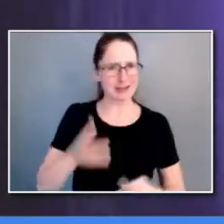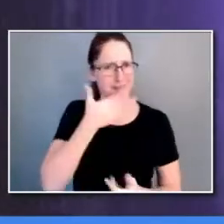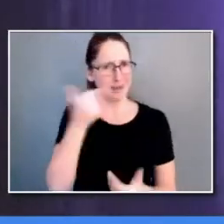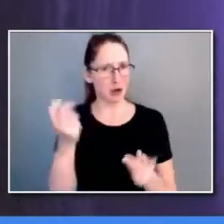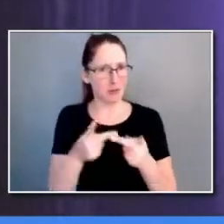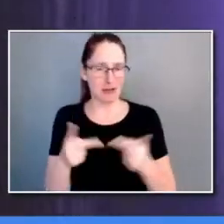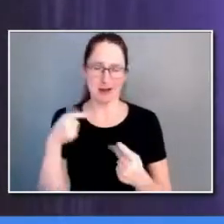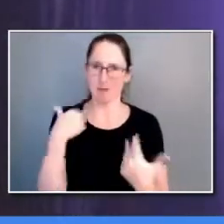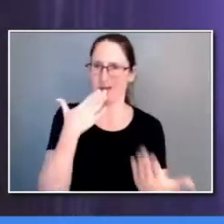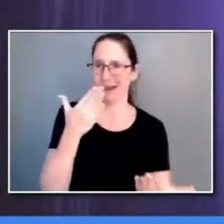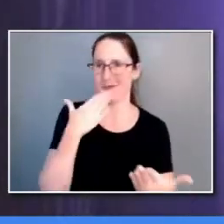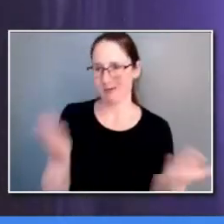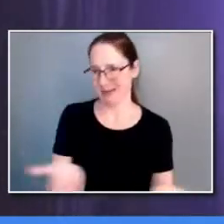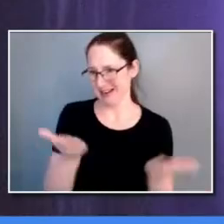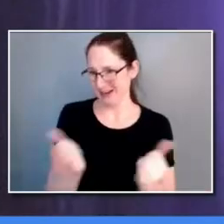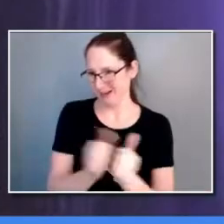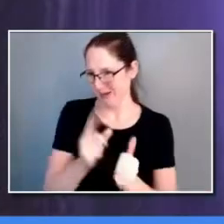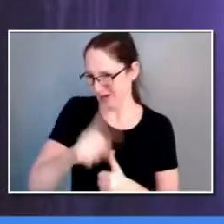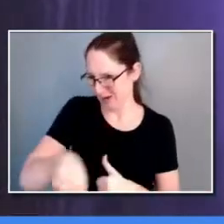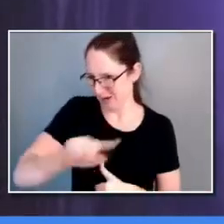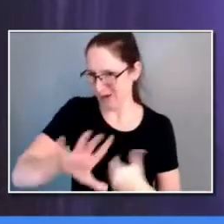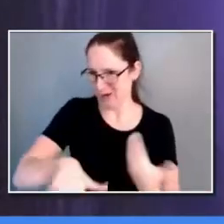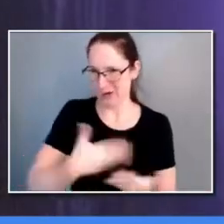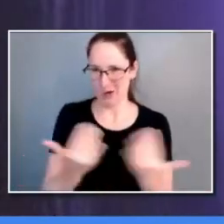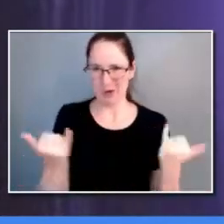I'm grateful to be here with all of you today for that.